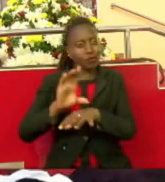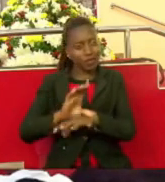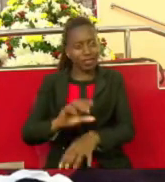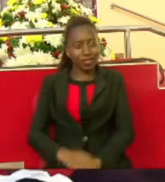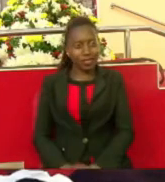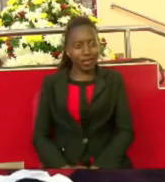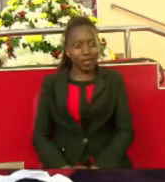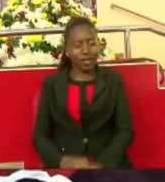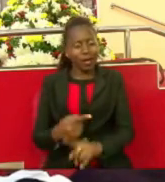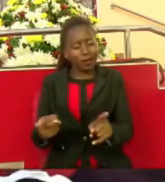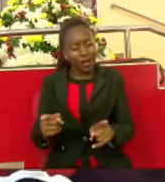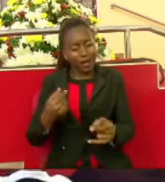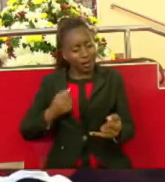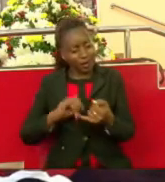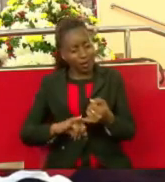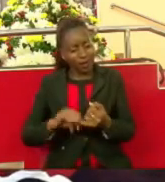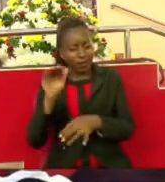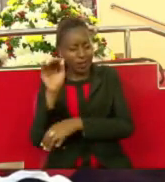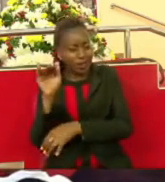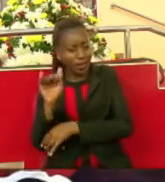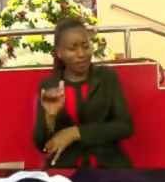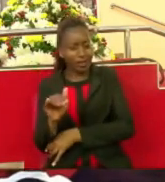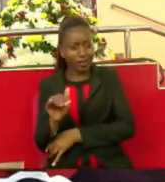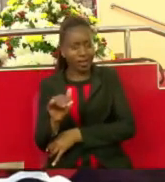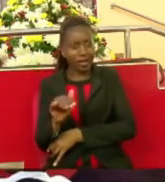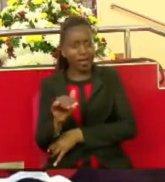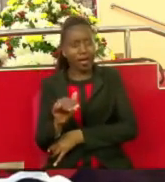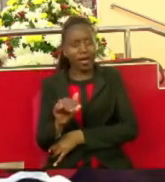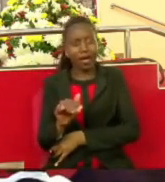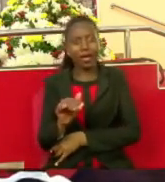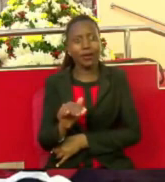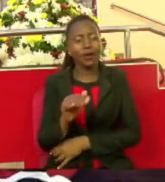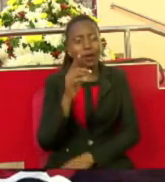And the wife is asking, where have you taken us? We have refused to go.